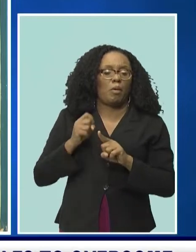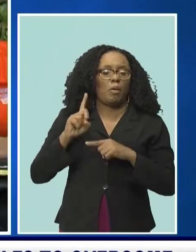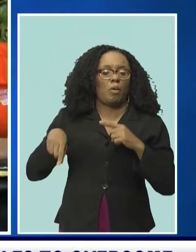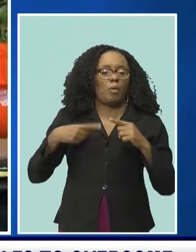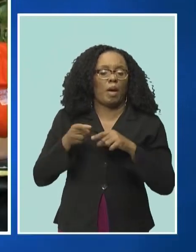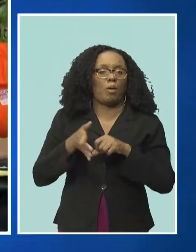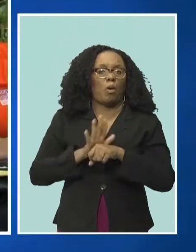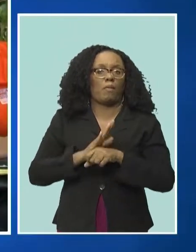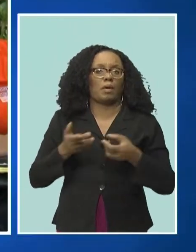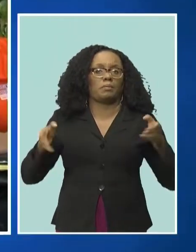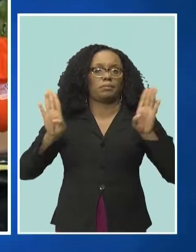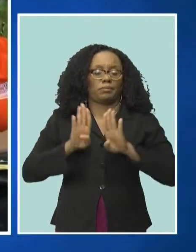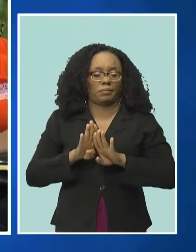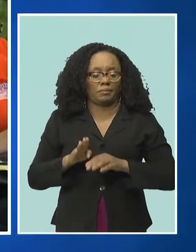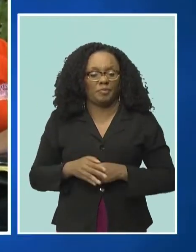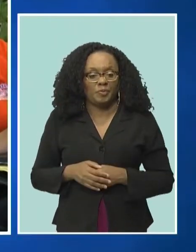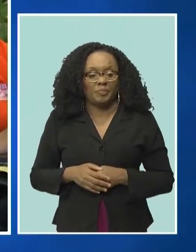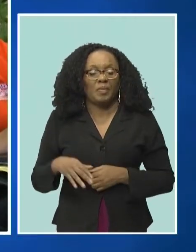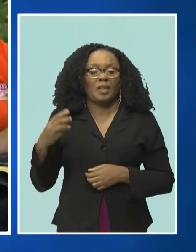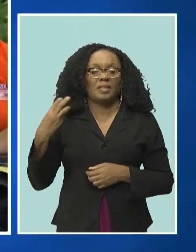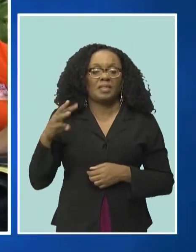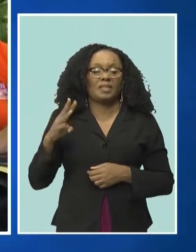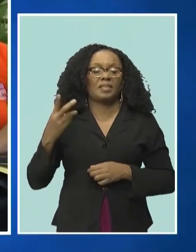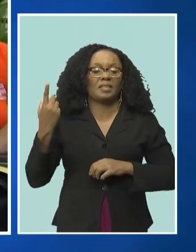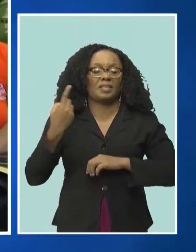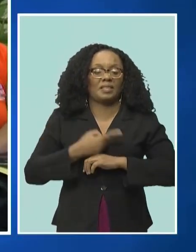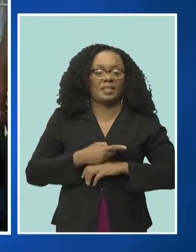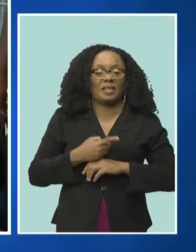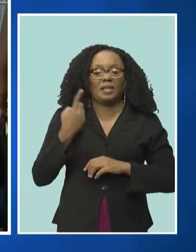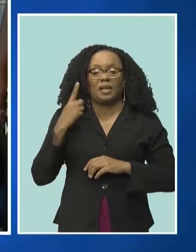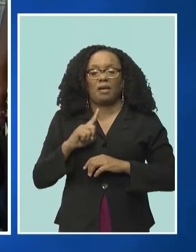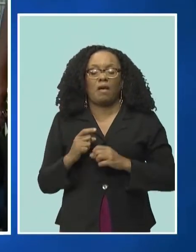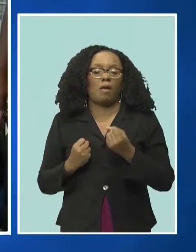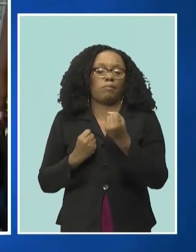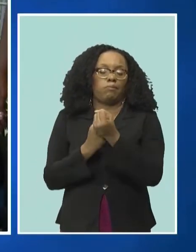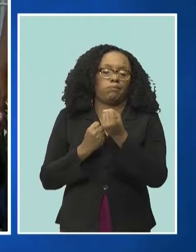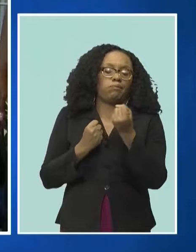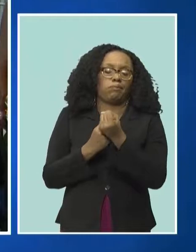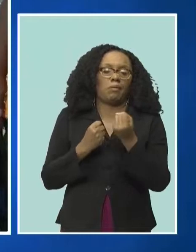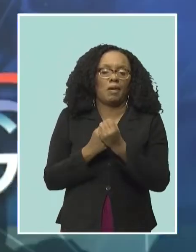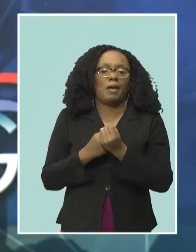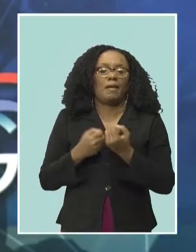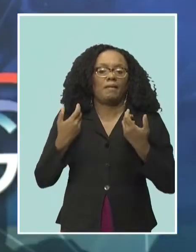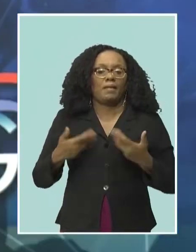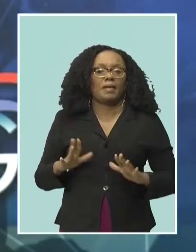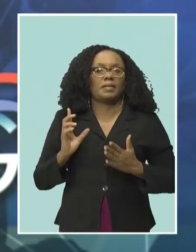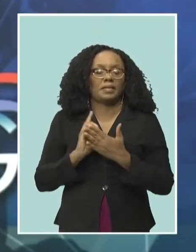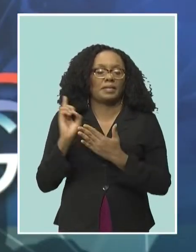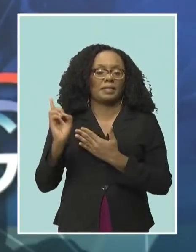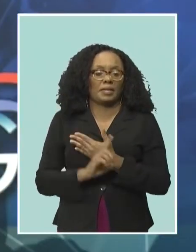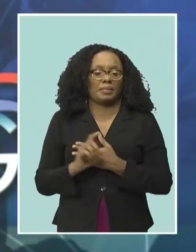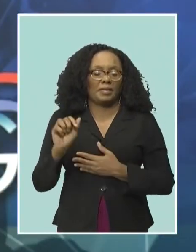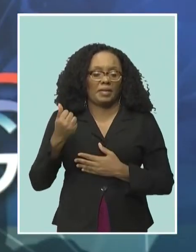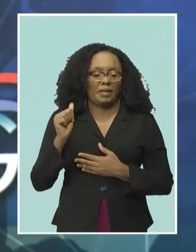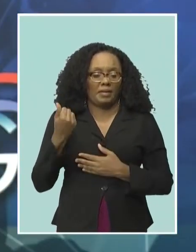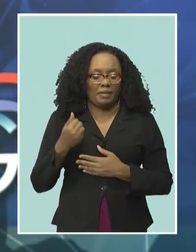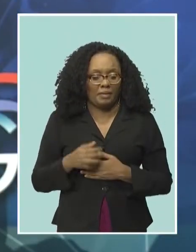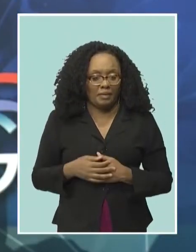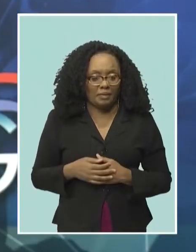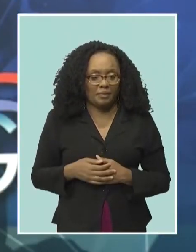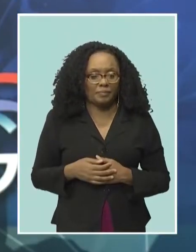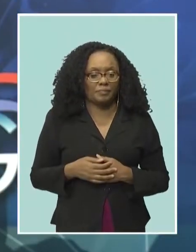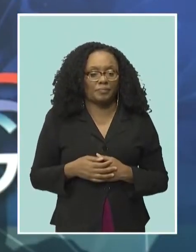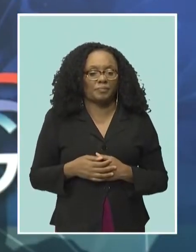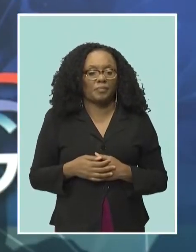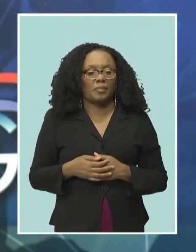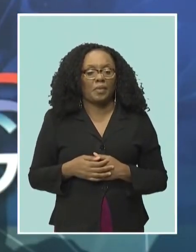The 16 Days of Activism campaign ends on December 10th. Shane Jones, CBC News.